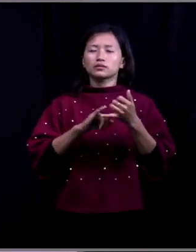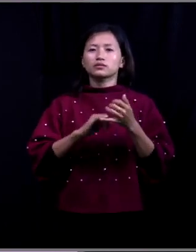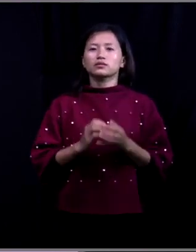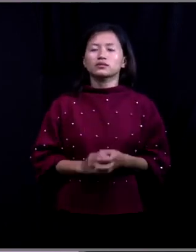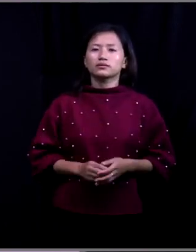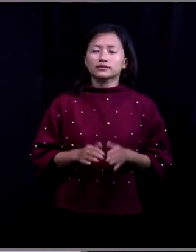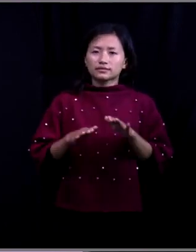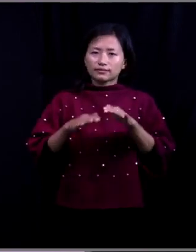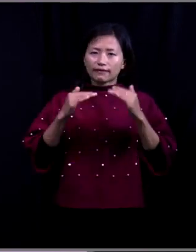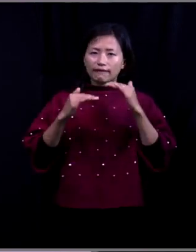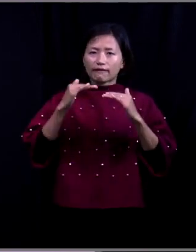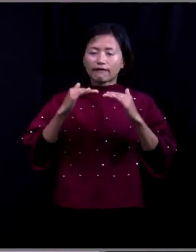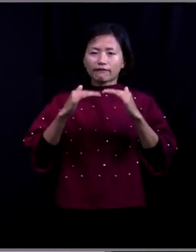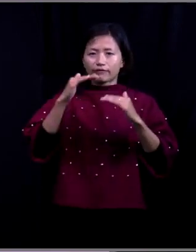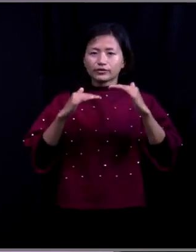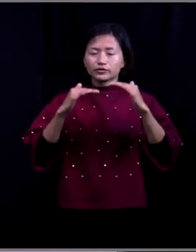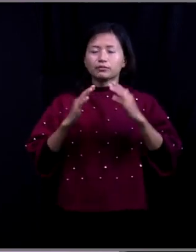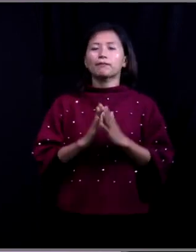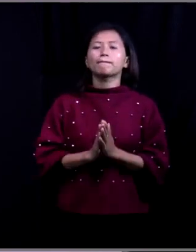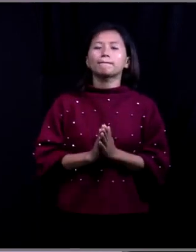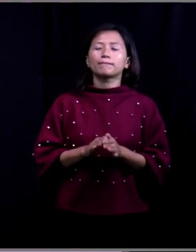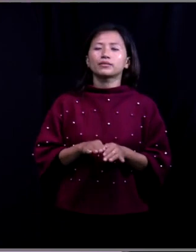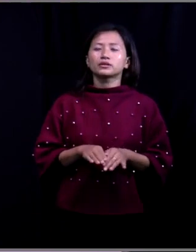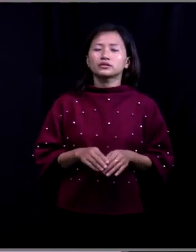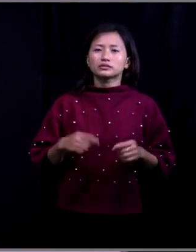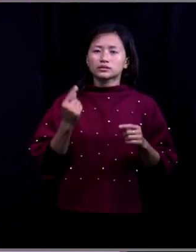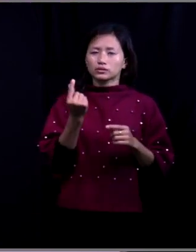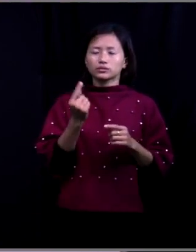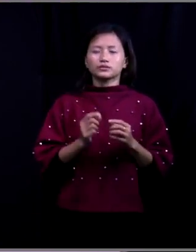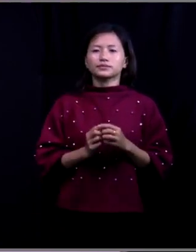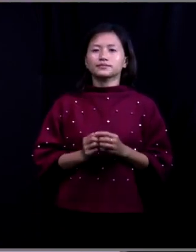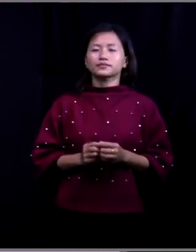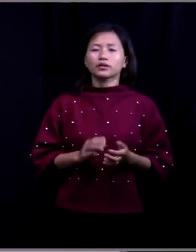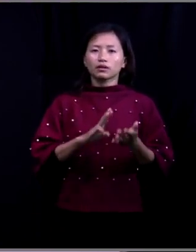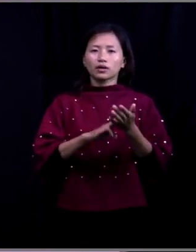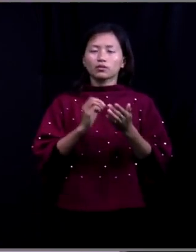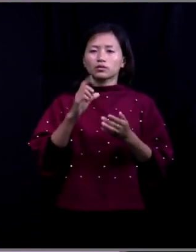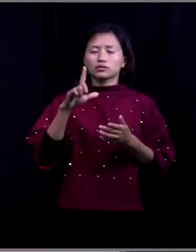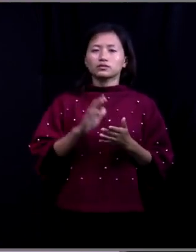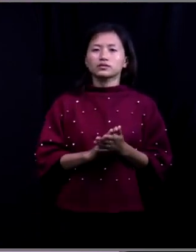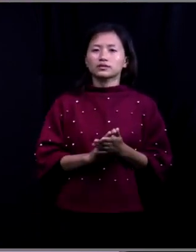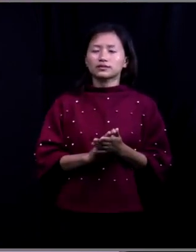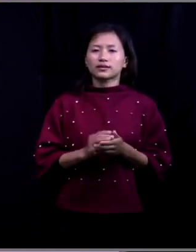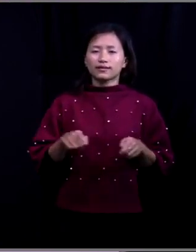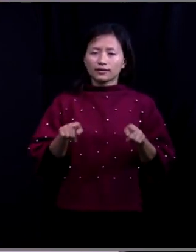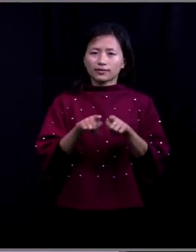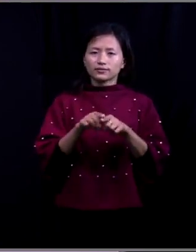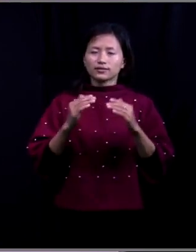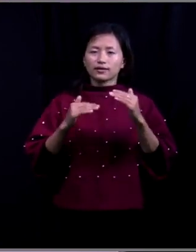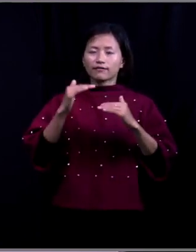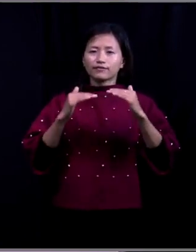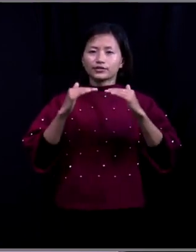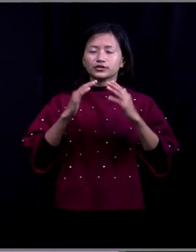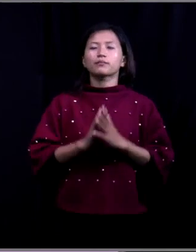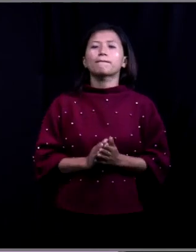mass of an atom of an element in atomic mass units. And molecular mass, it is defined as the average mass